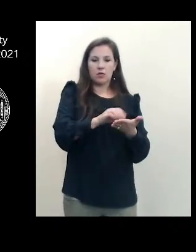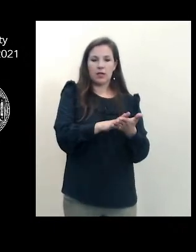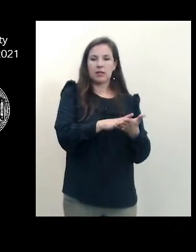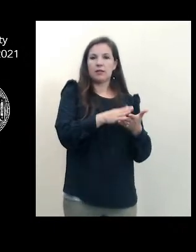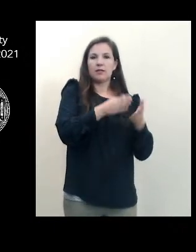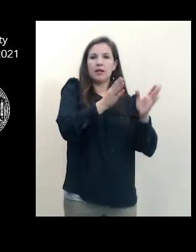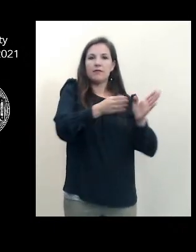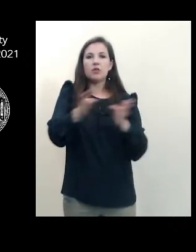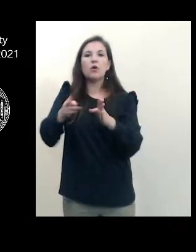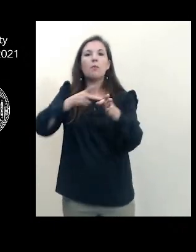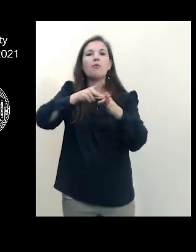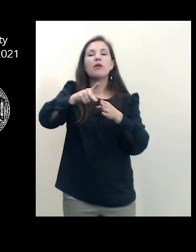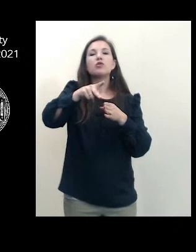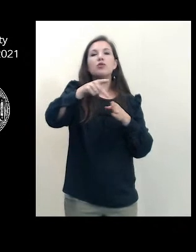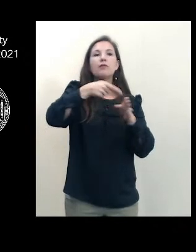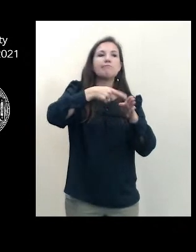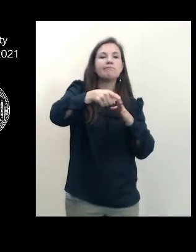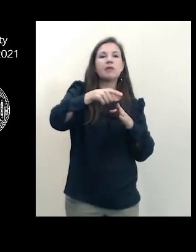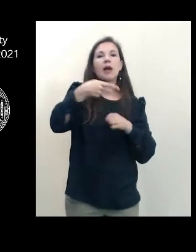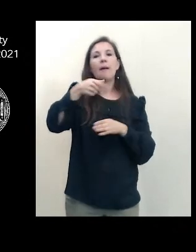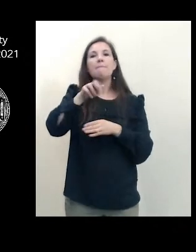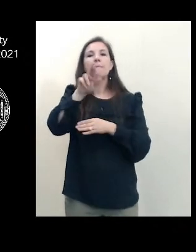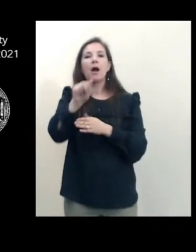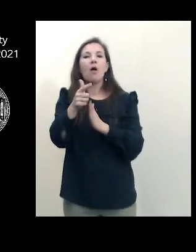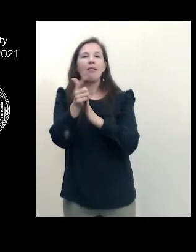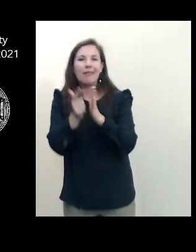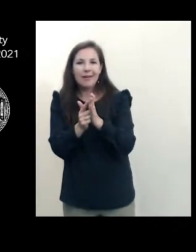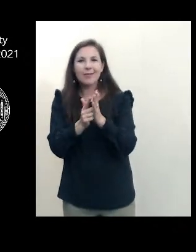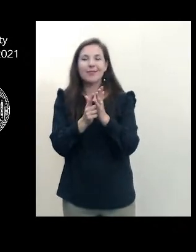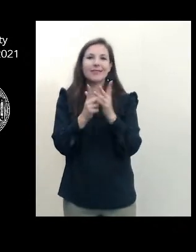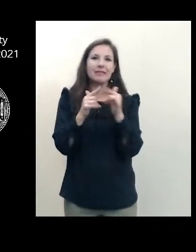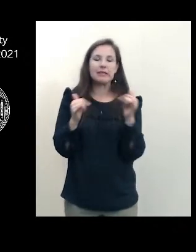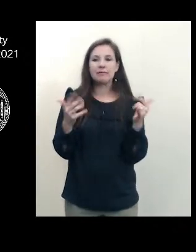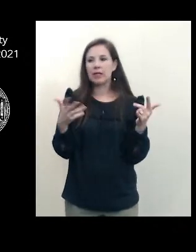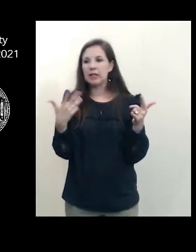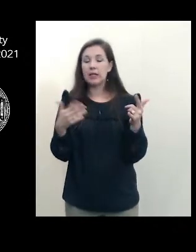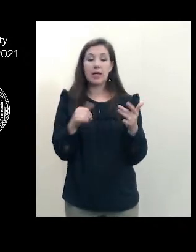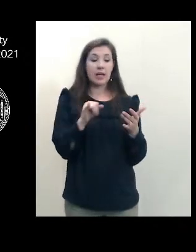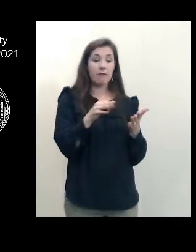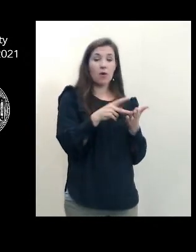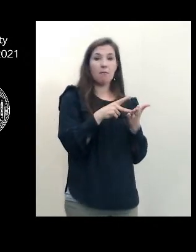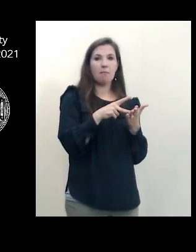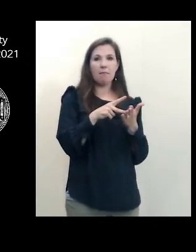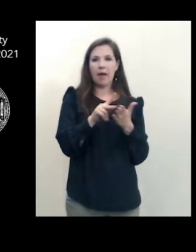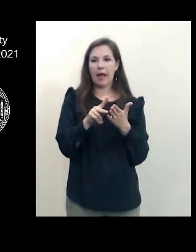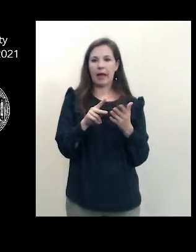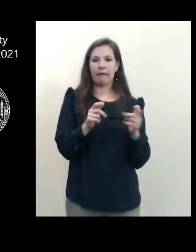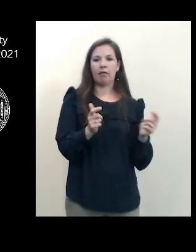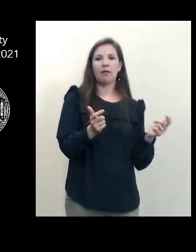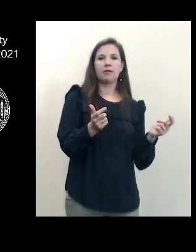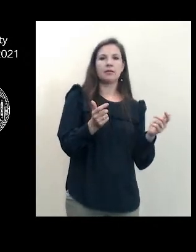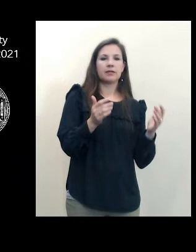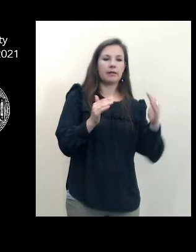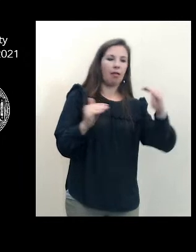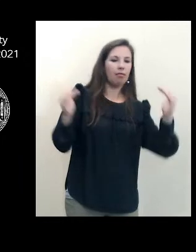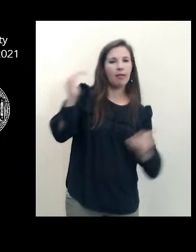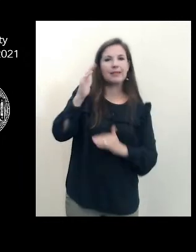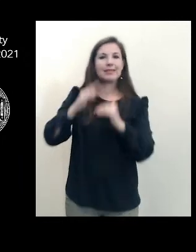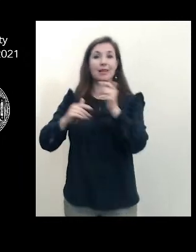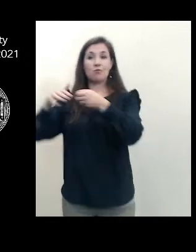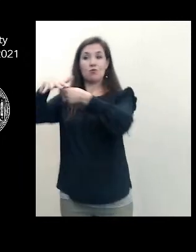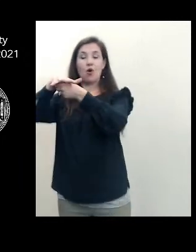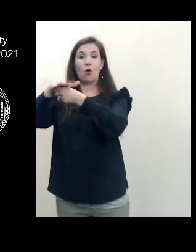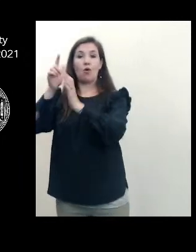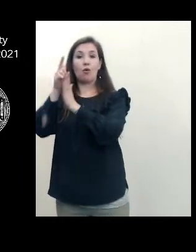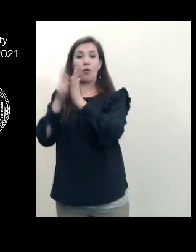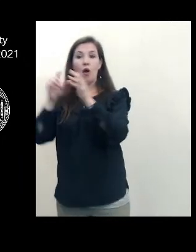the professional area, paralegals and such, because if we're paying substantially less than what local law firms are, we're not going to be able to get